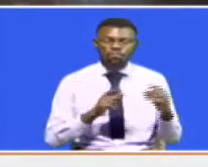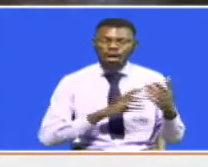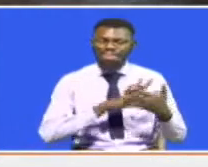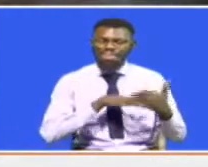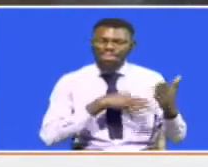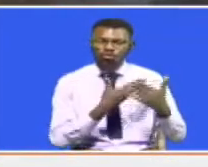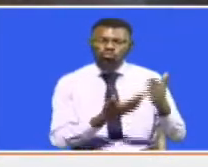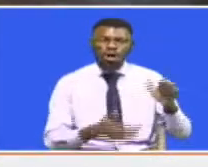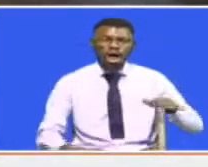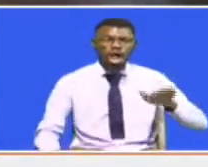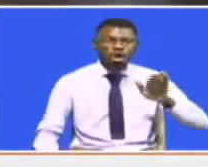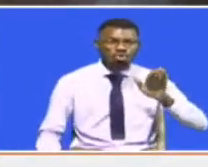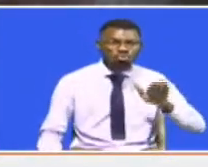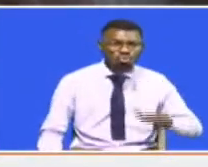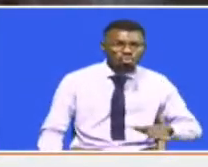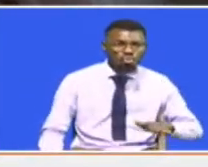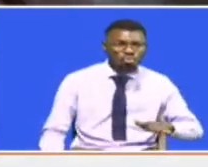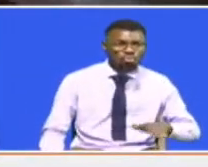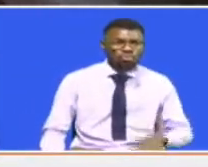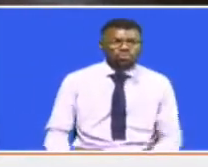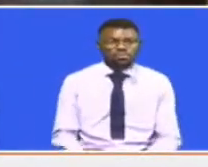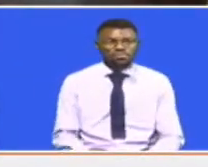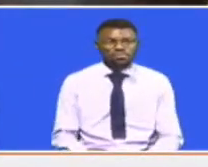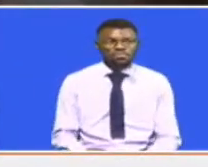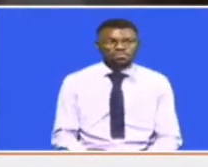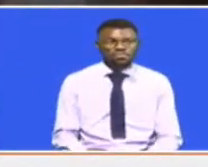low. That recently